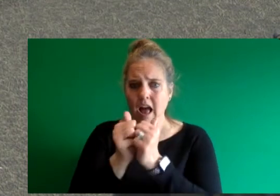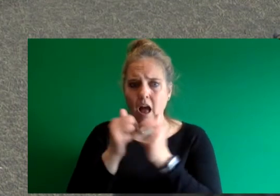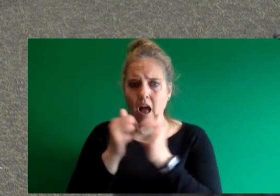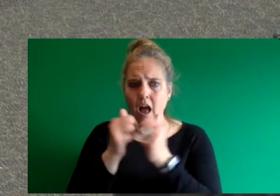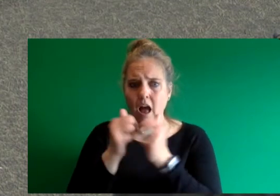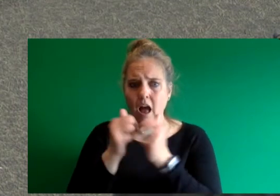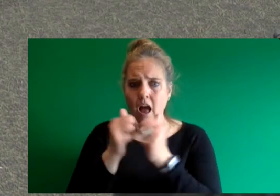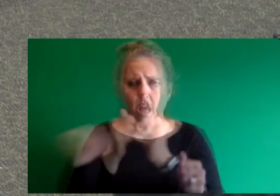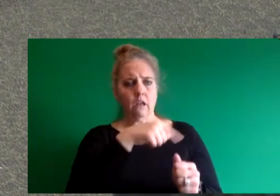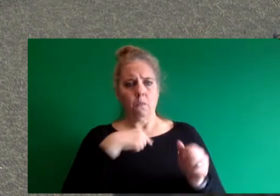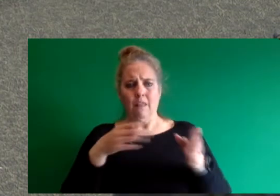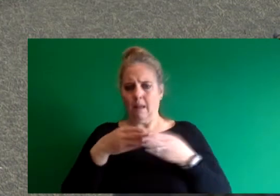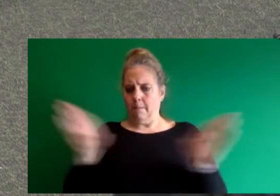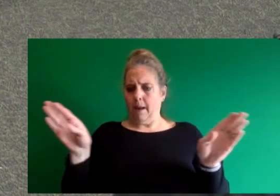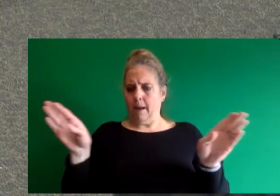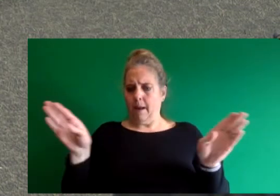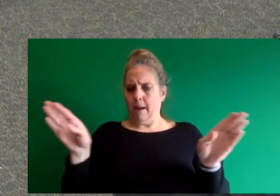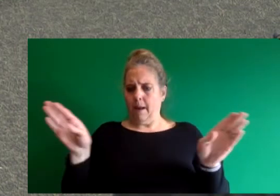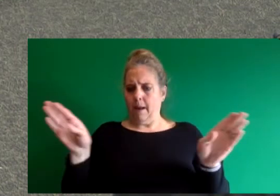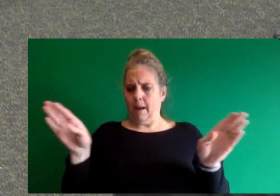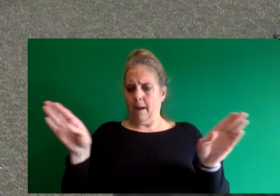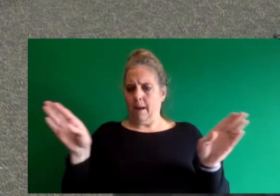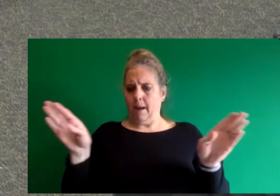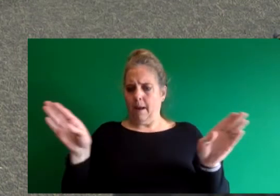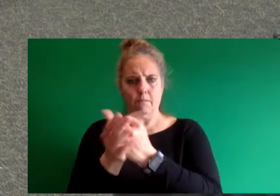receive funding for the opioid